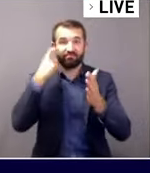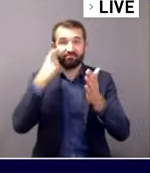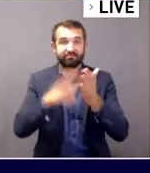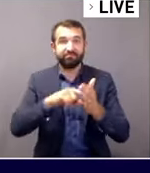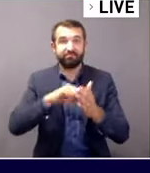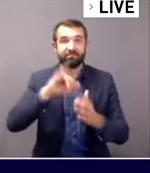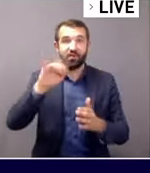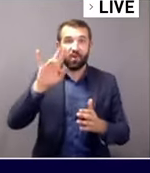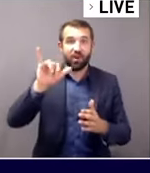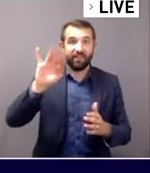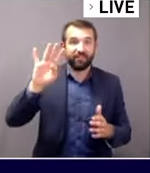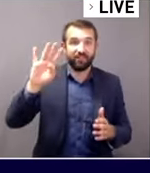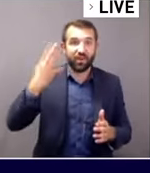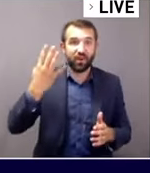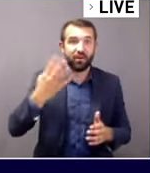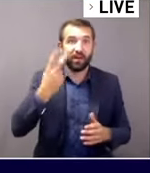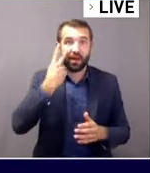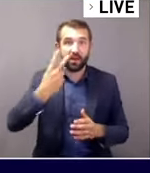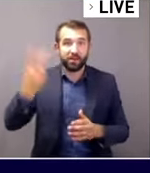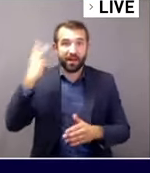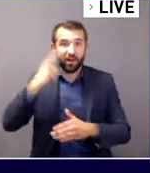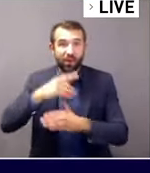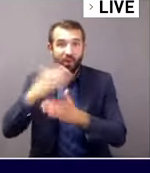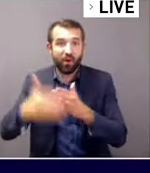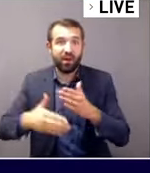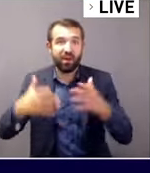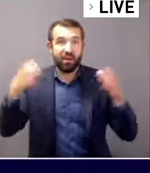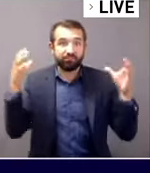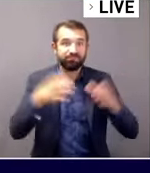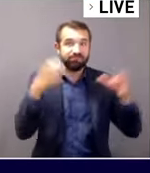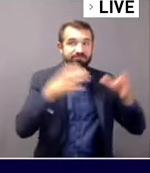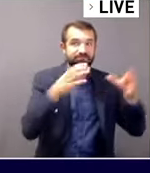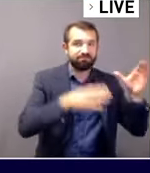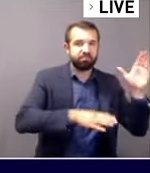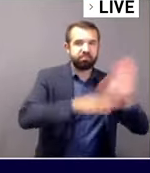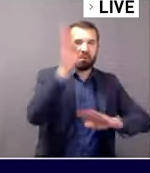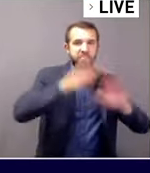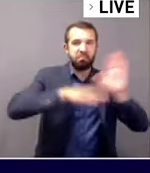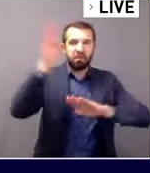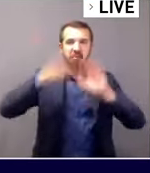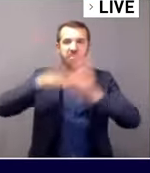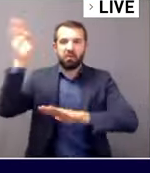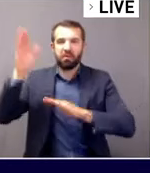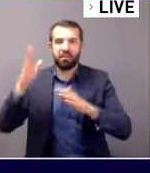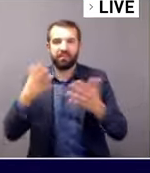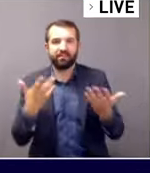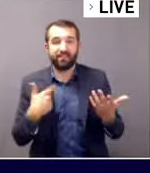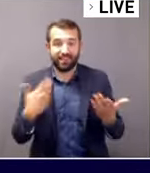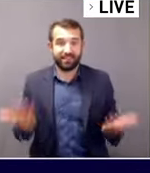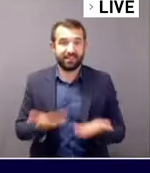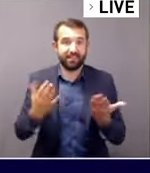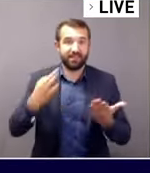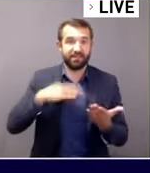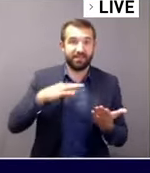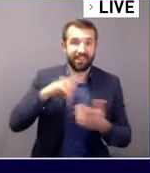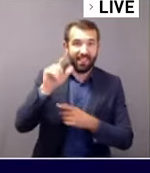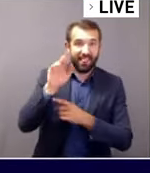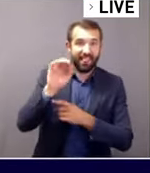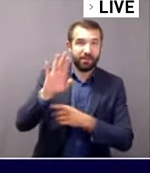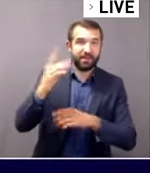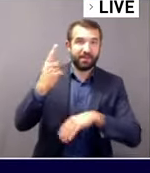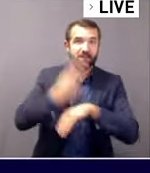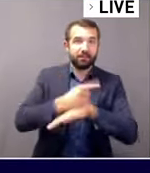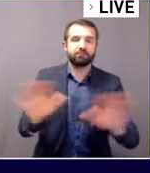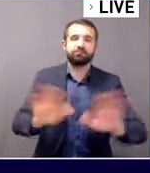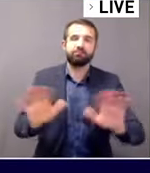loose. We don't want that to happen here. So please do your part this weekend. Help everyone in your family,